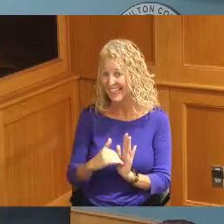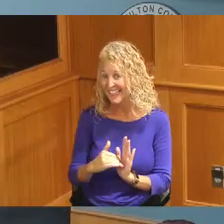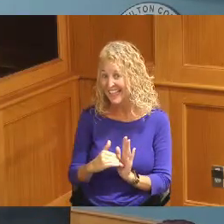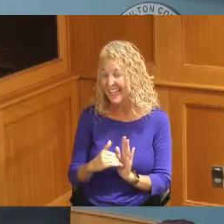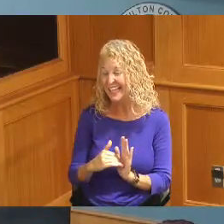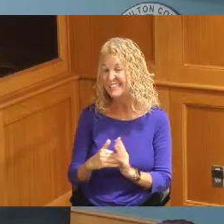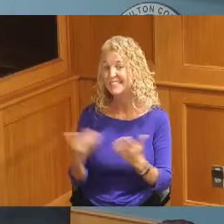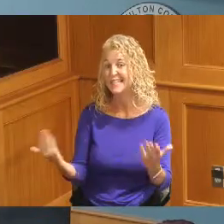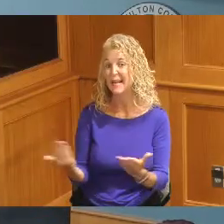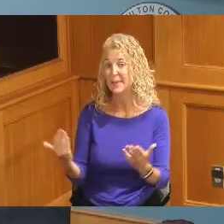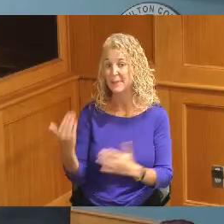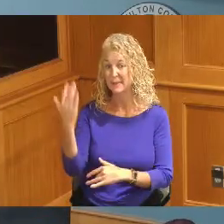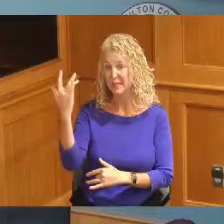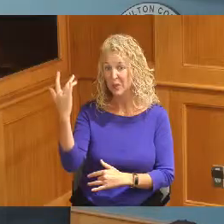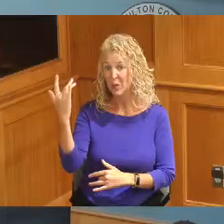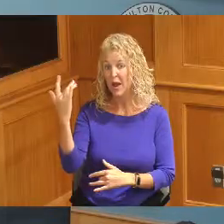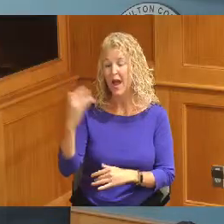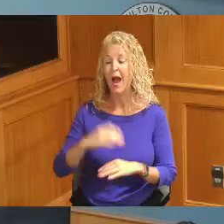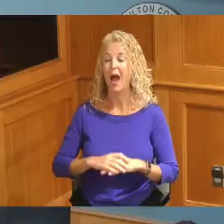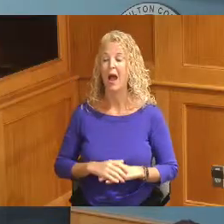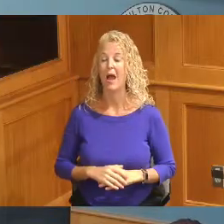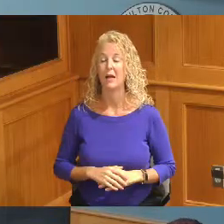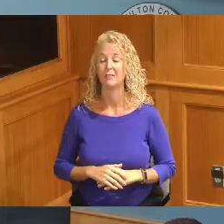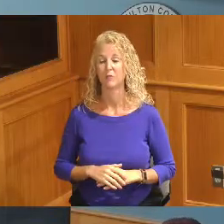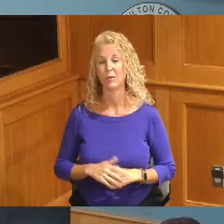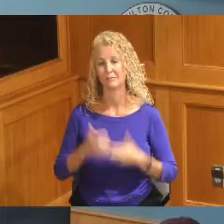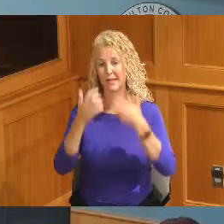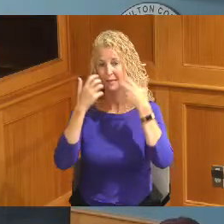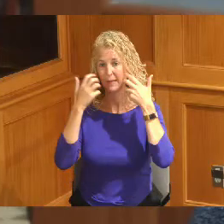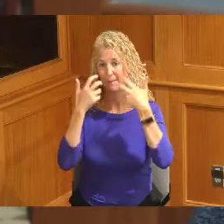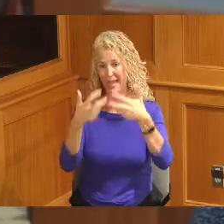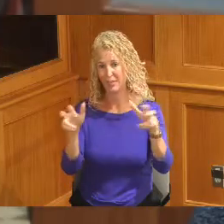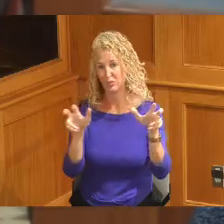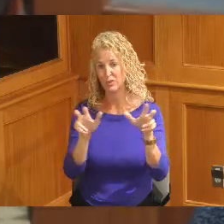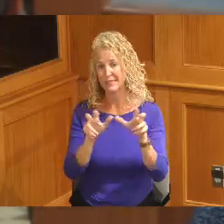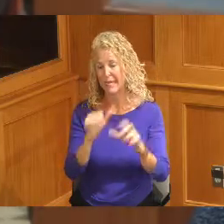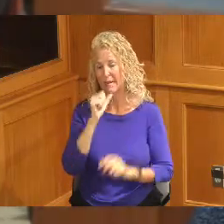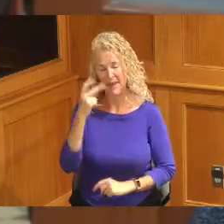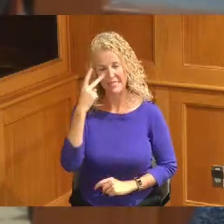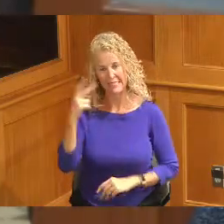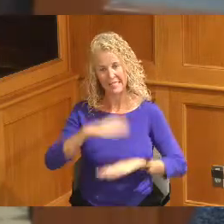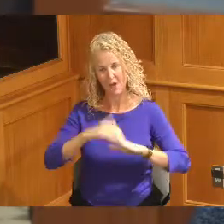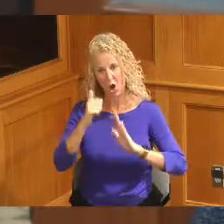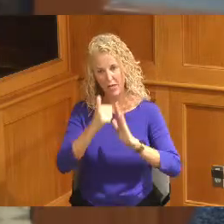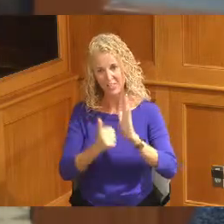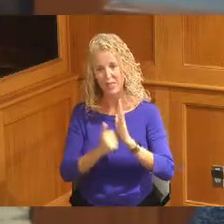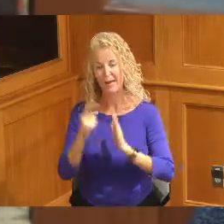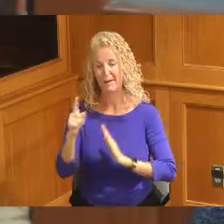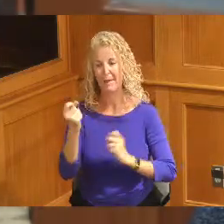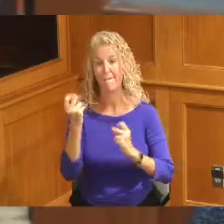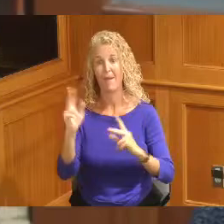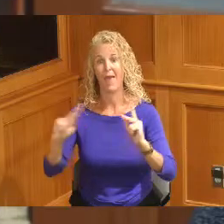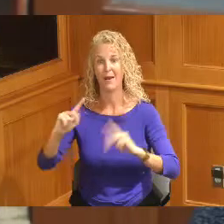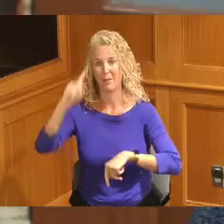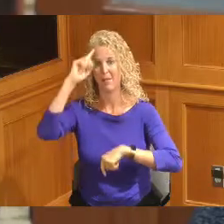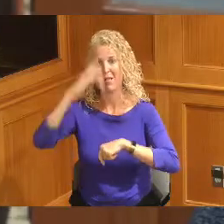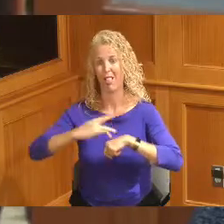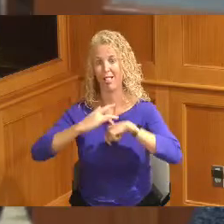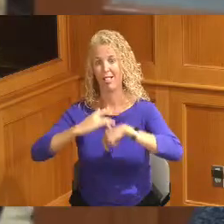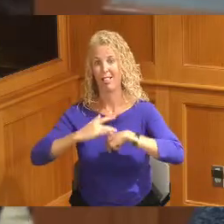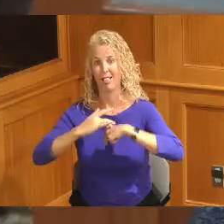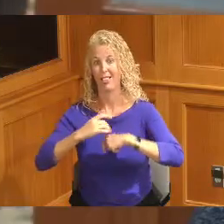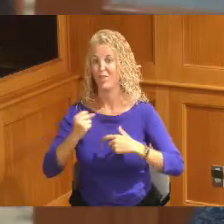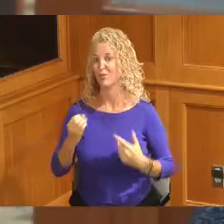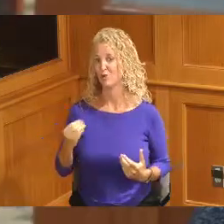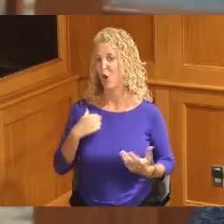here. I didn't see the Paycor Stadium on your agenda today, but I know it's on a lot of people's mind. So, I